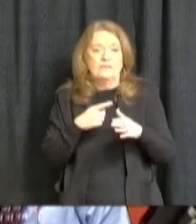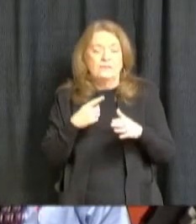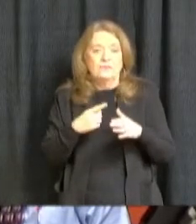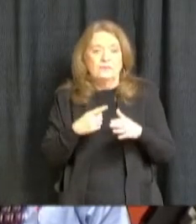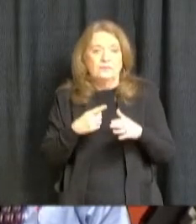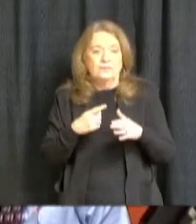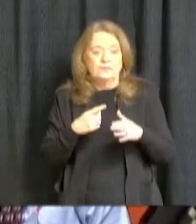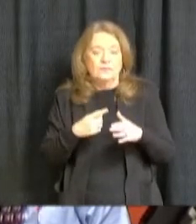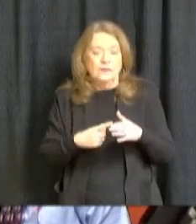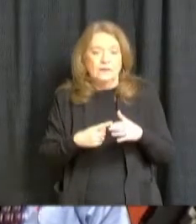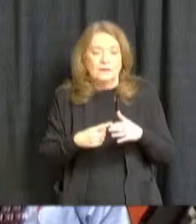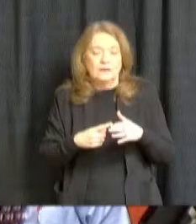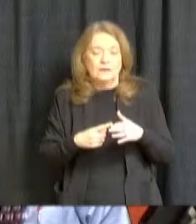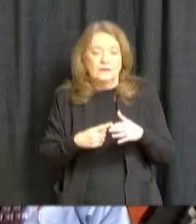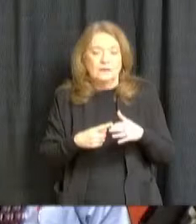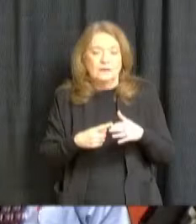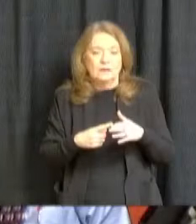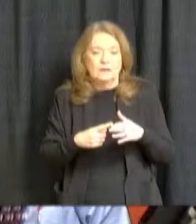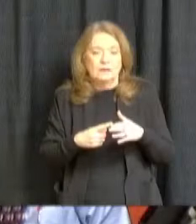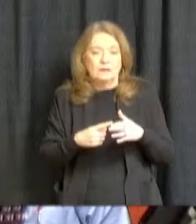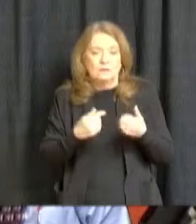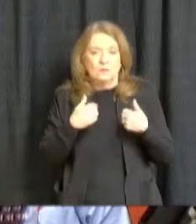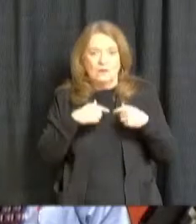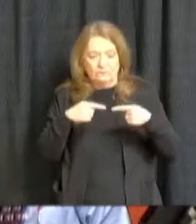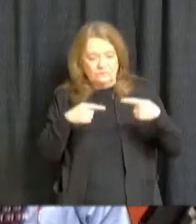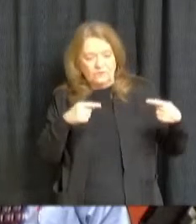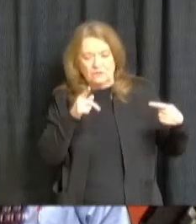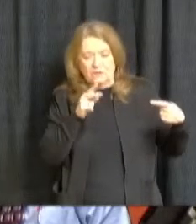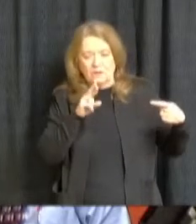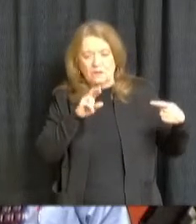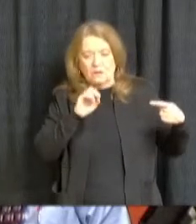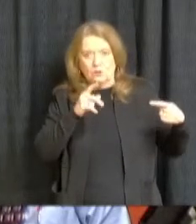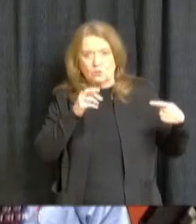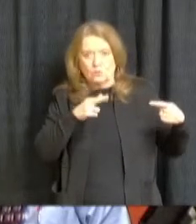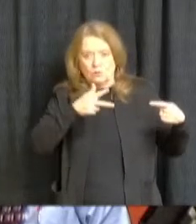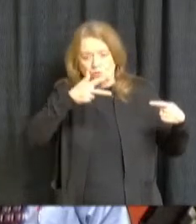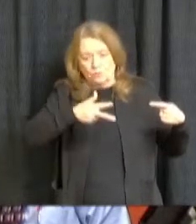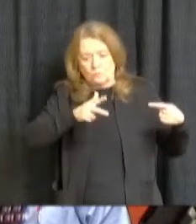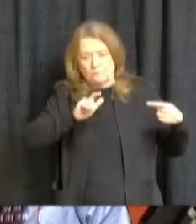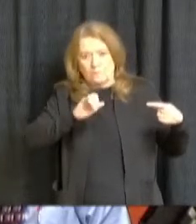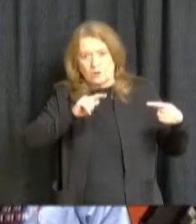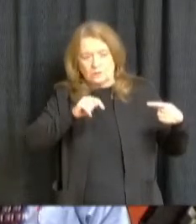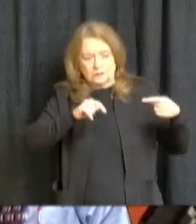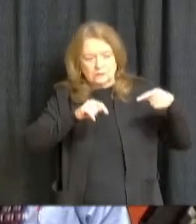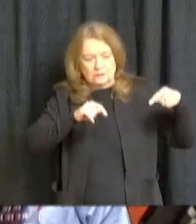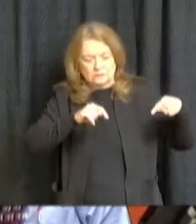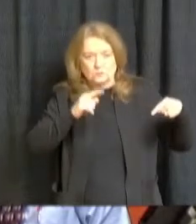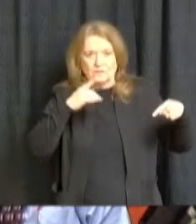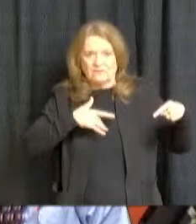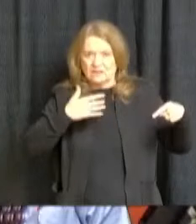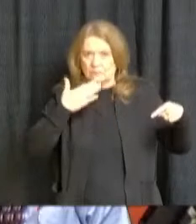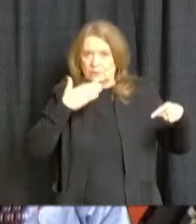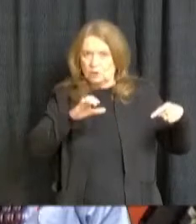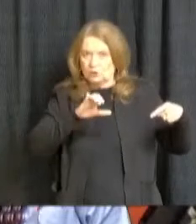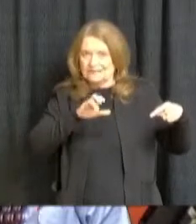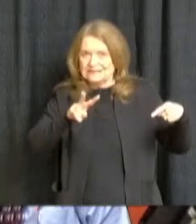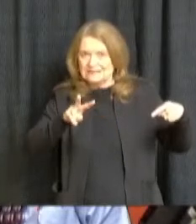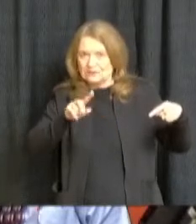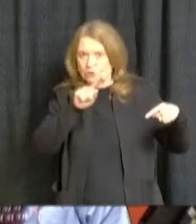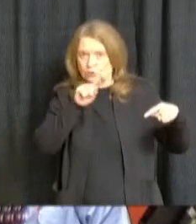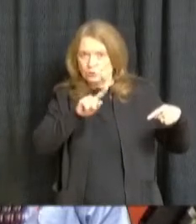there on Kroger parking lot. So I feel like it would be a good C2 for the area.